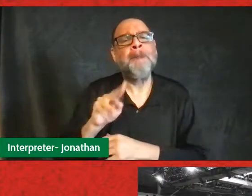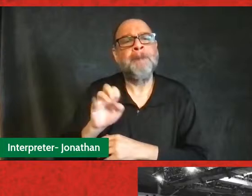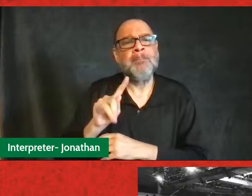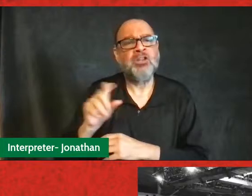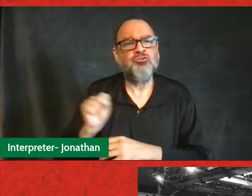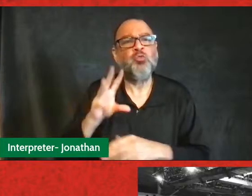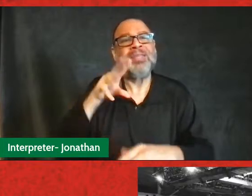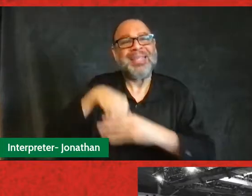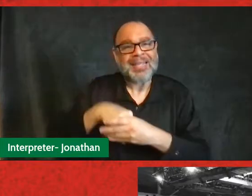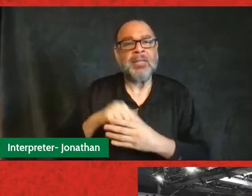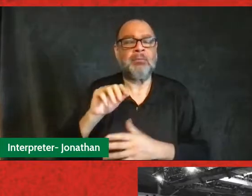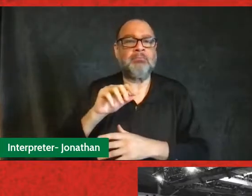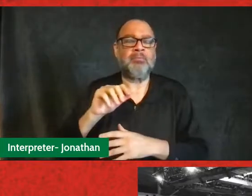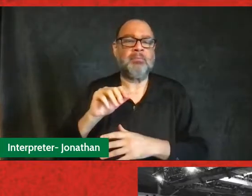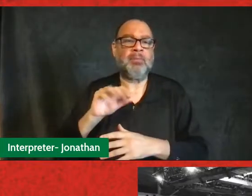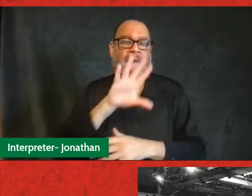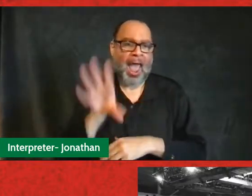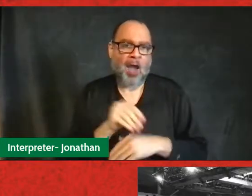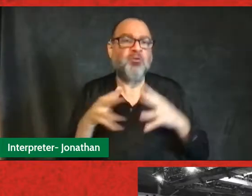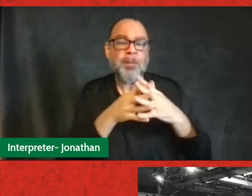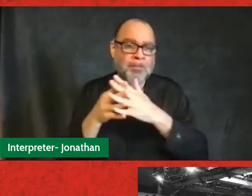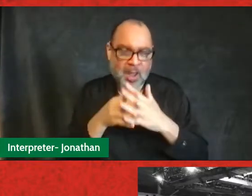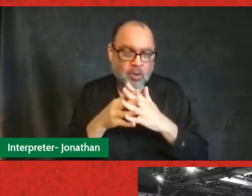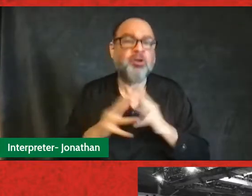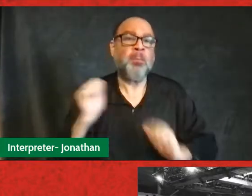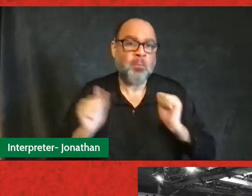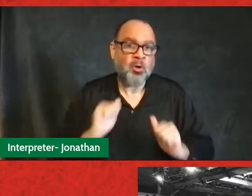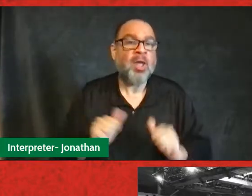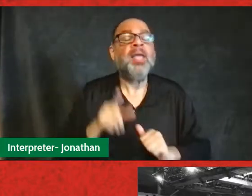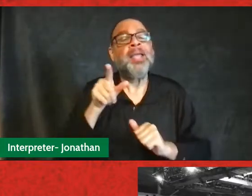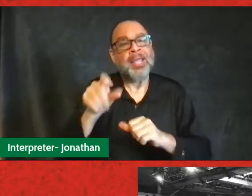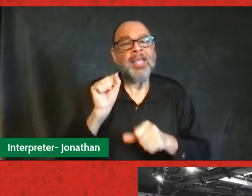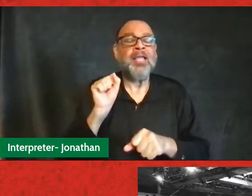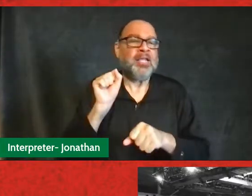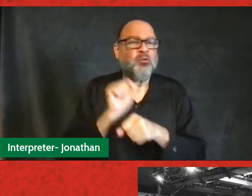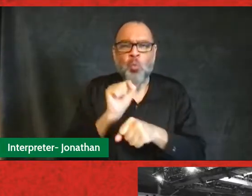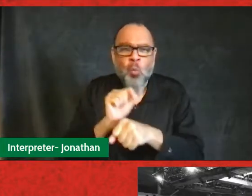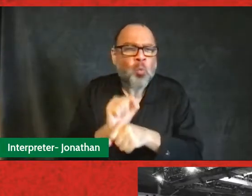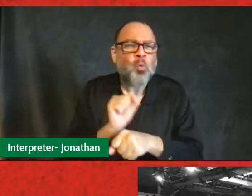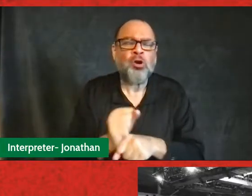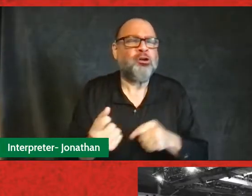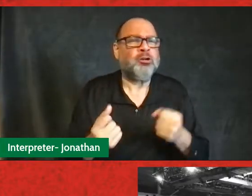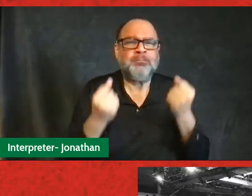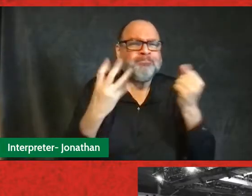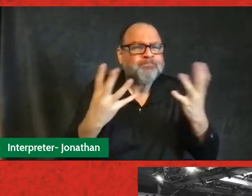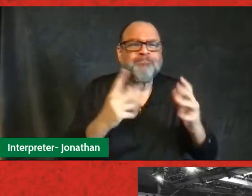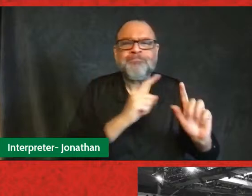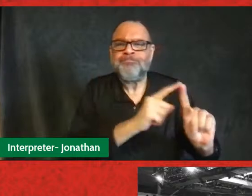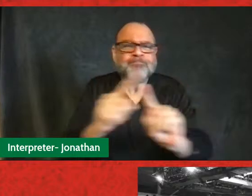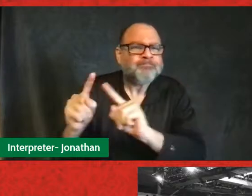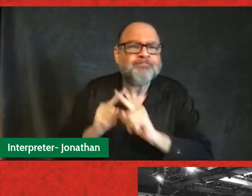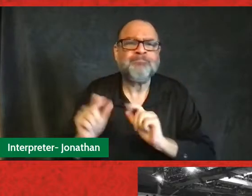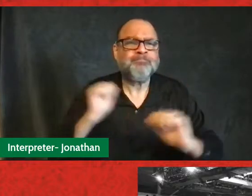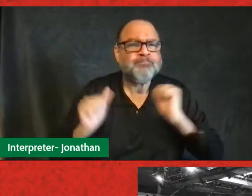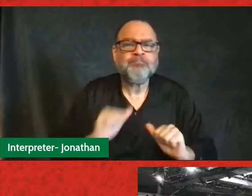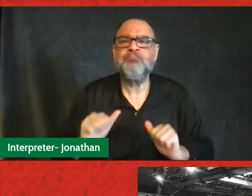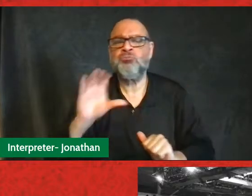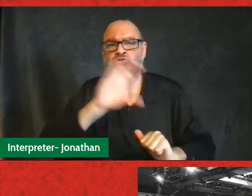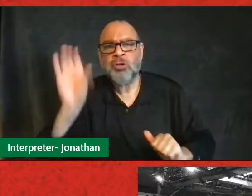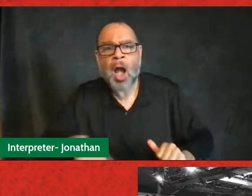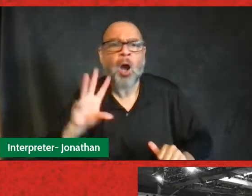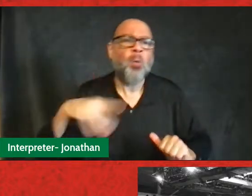African-American Performance. Now, he's worked as a dramaturg and literary manager for theaters all across the country, Washington, D.C., Chicago,